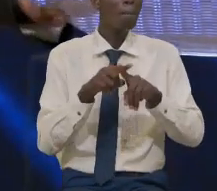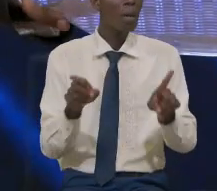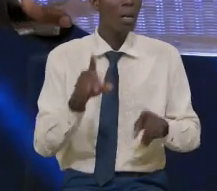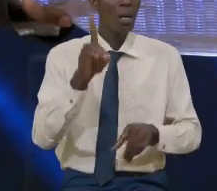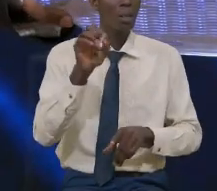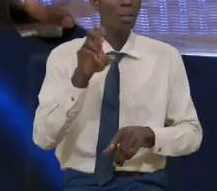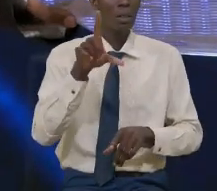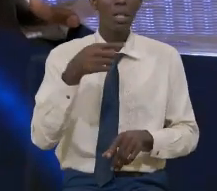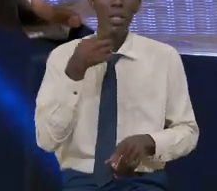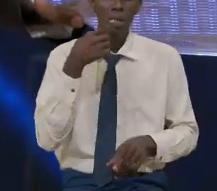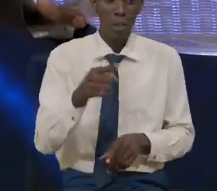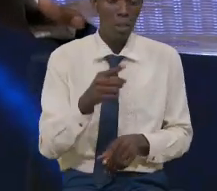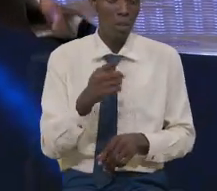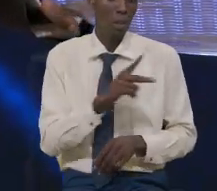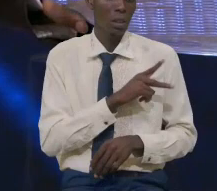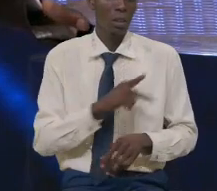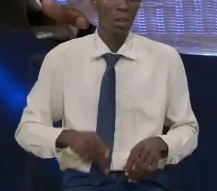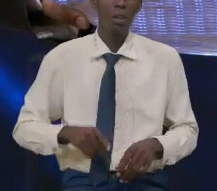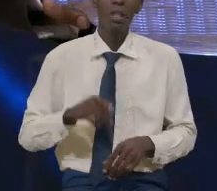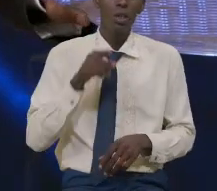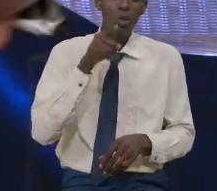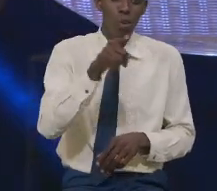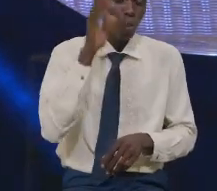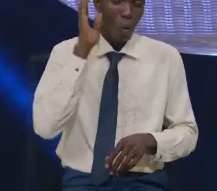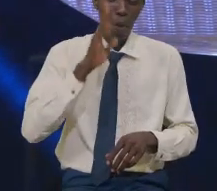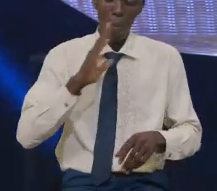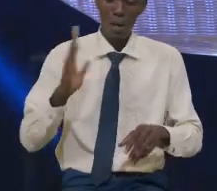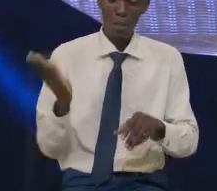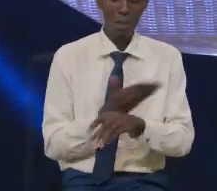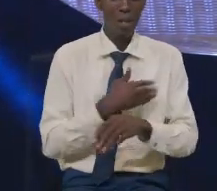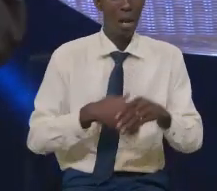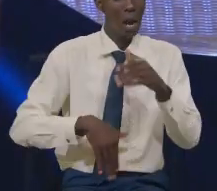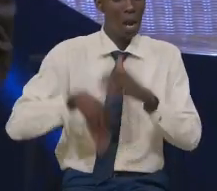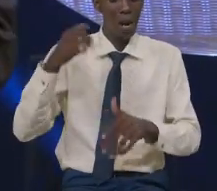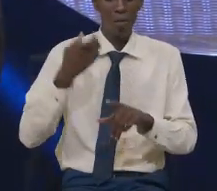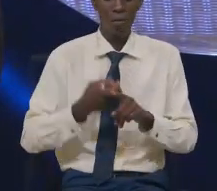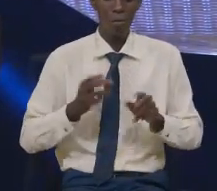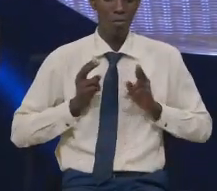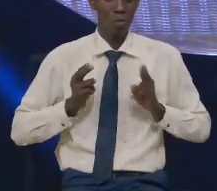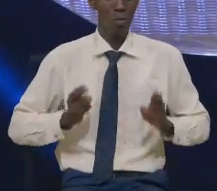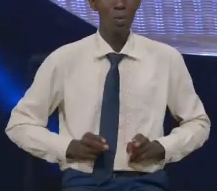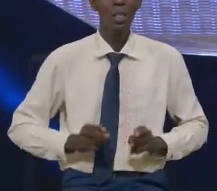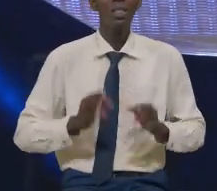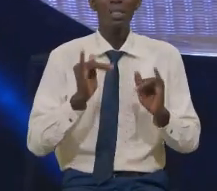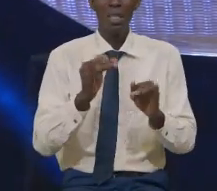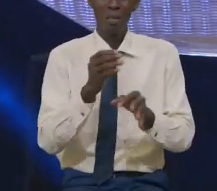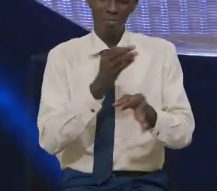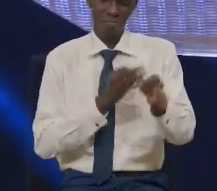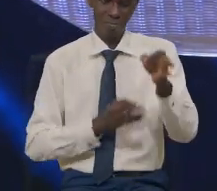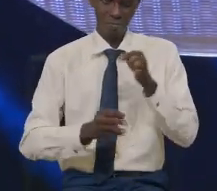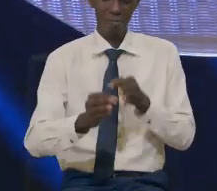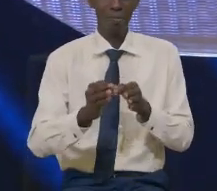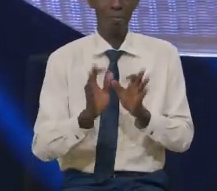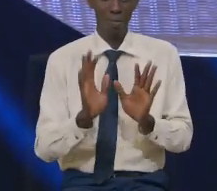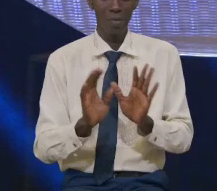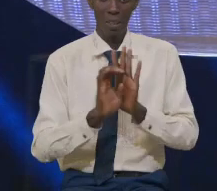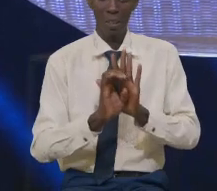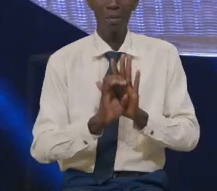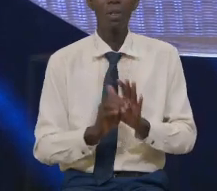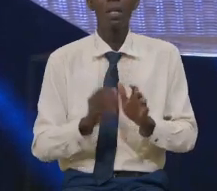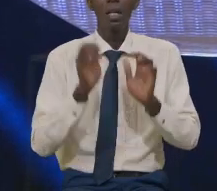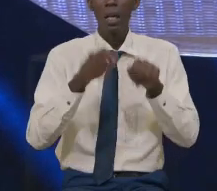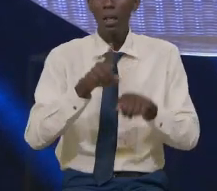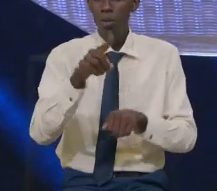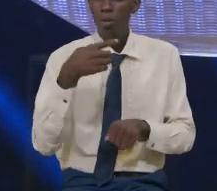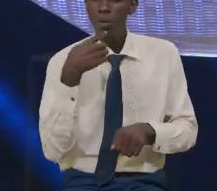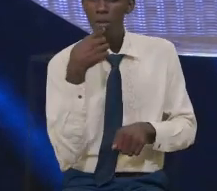they'll drive you out from among men. Put yourself in the place of Daniel. Can you tell the truth